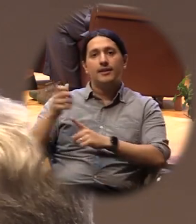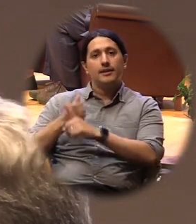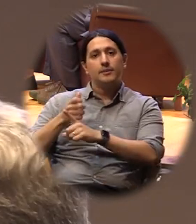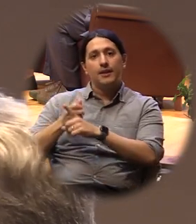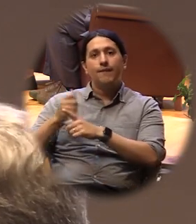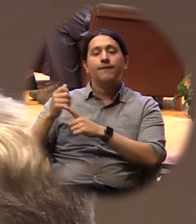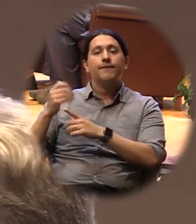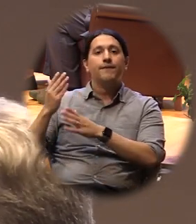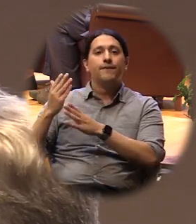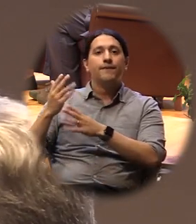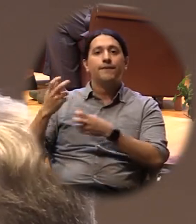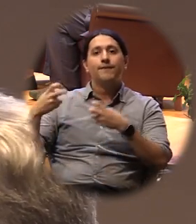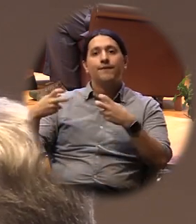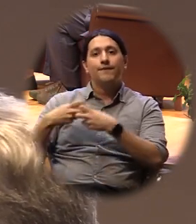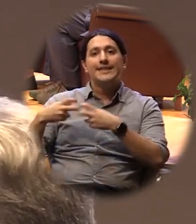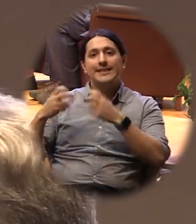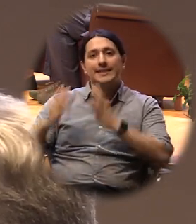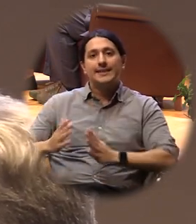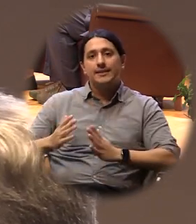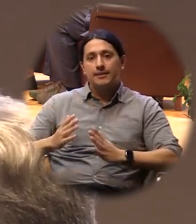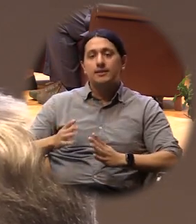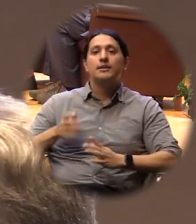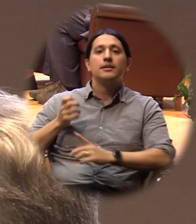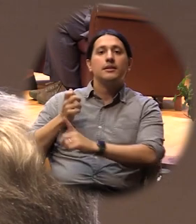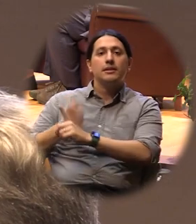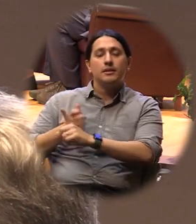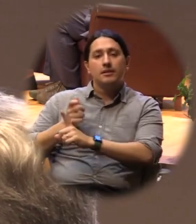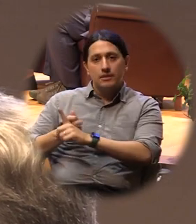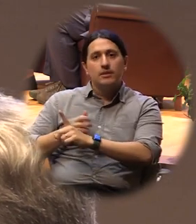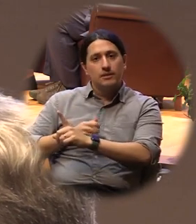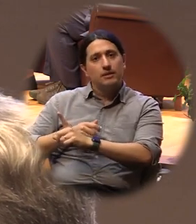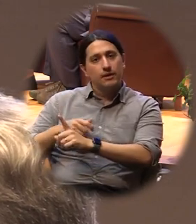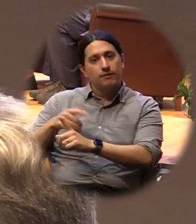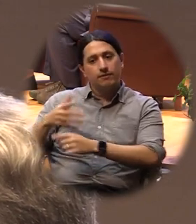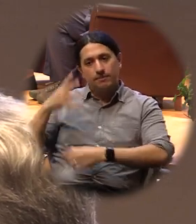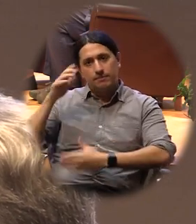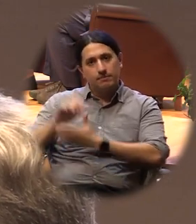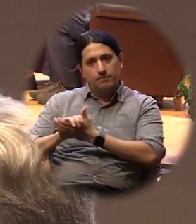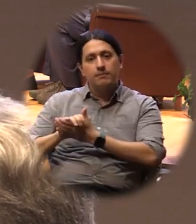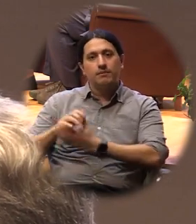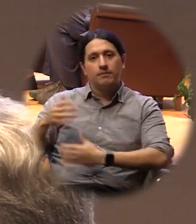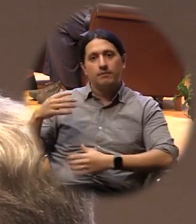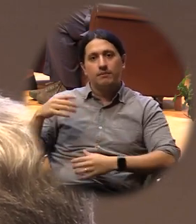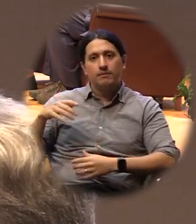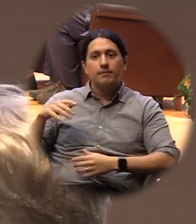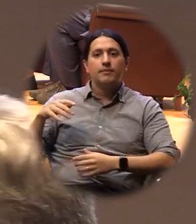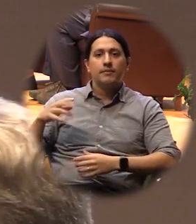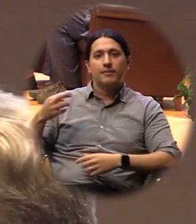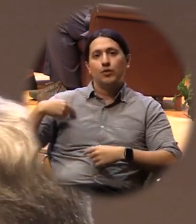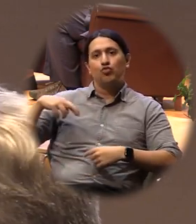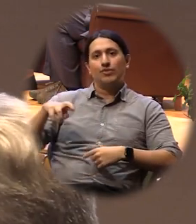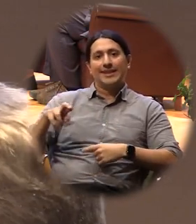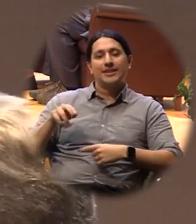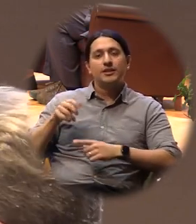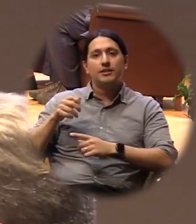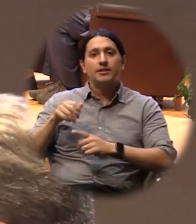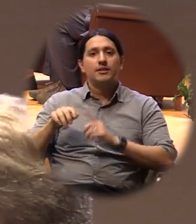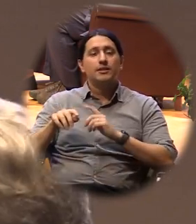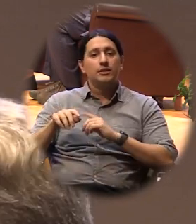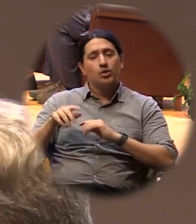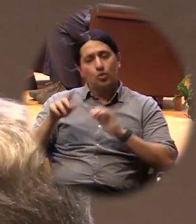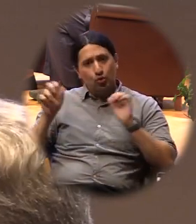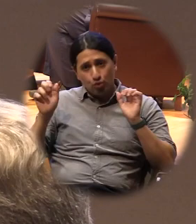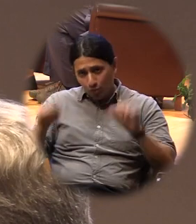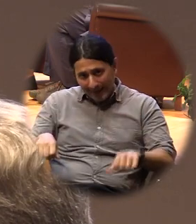to be compatible and to bring these things together. It's just, as far as I know, not being done yet.